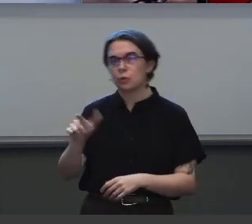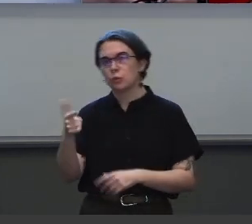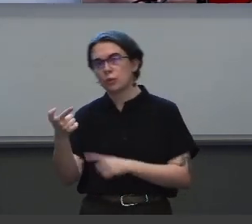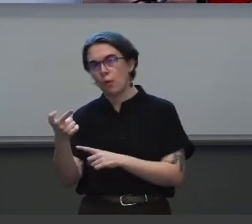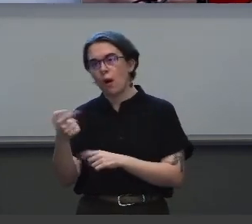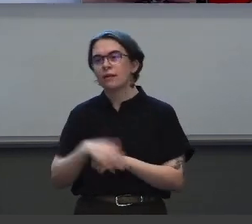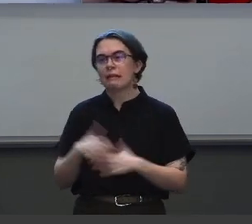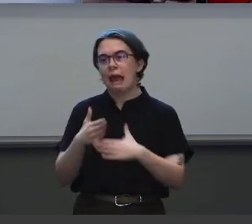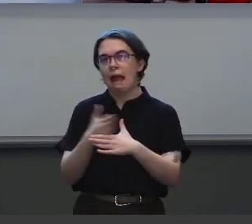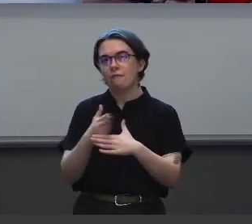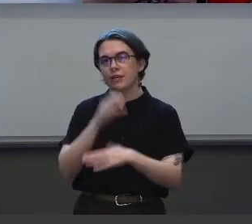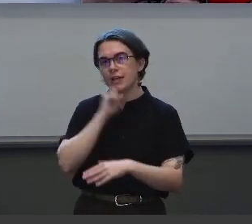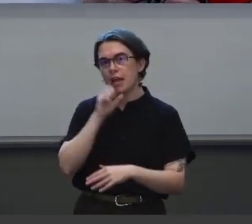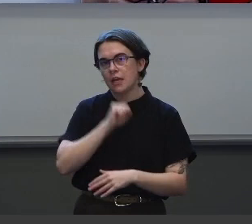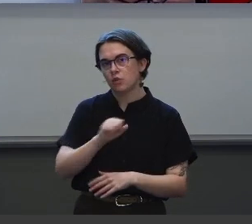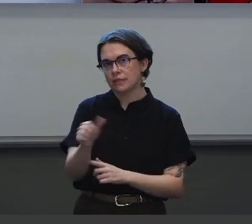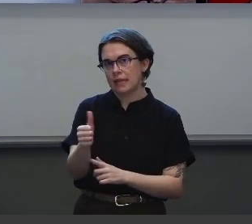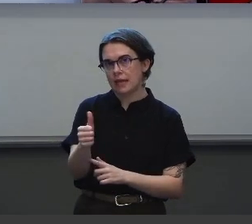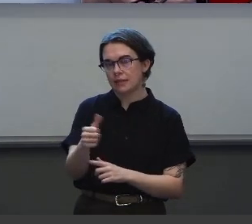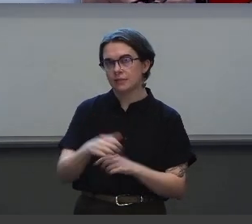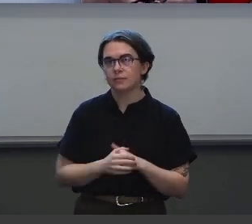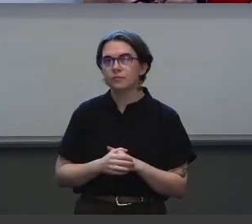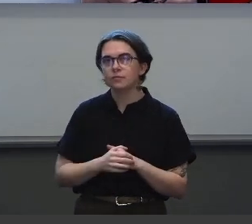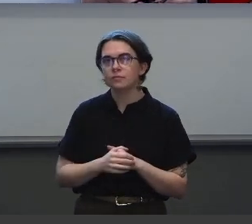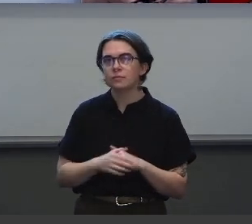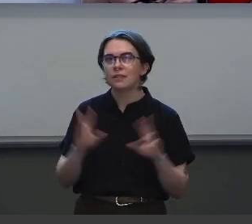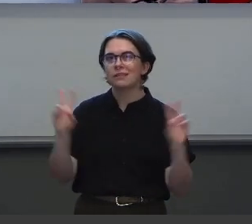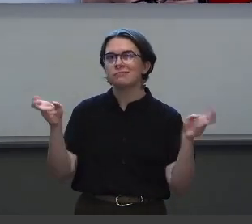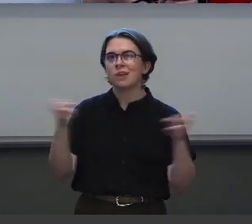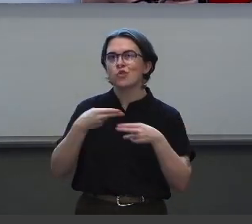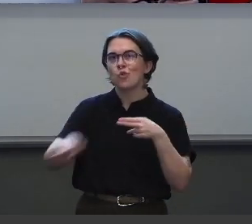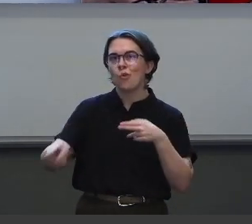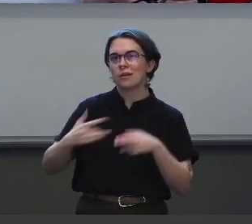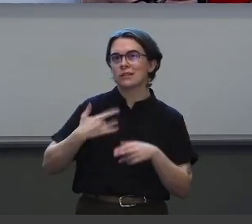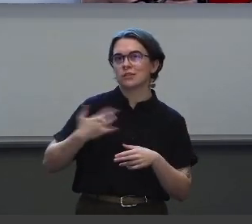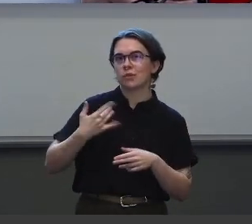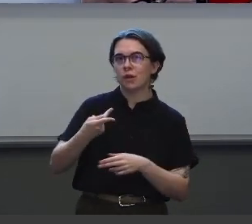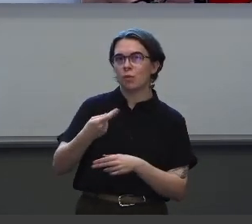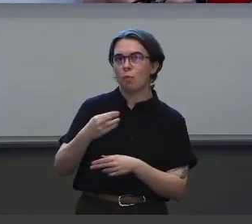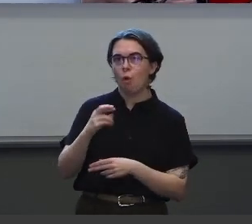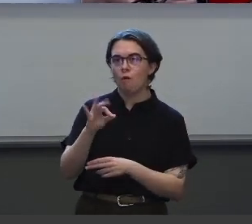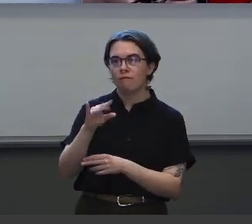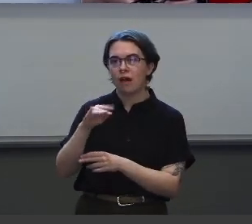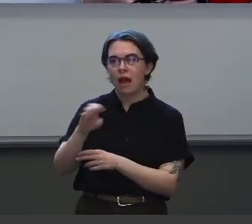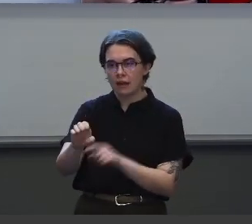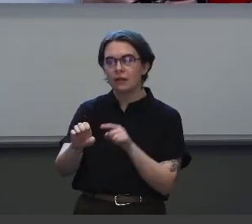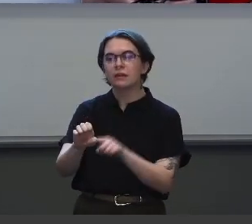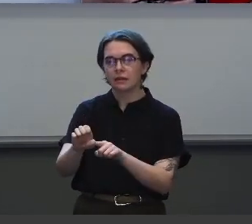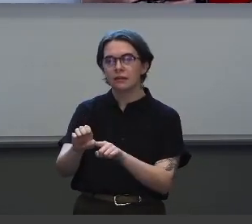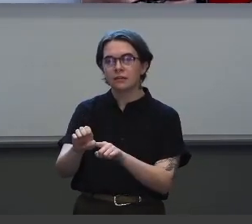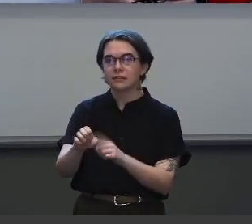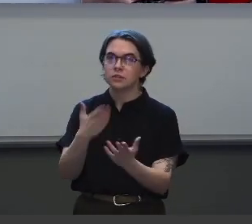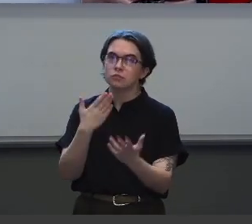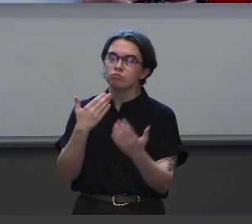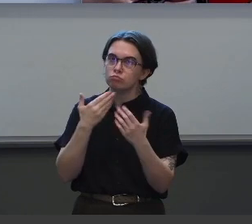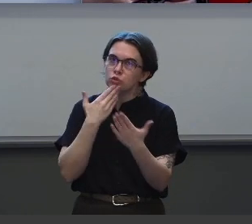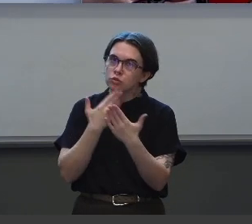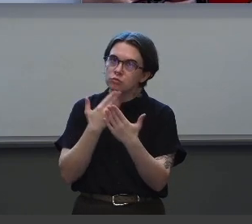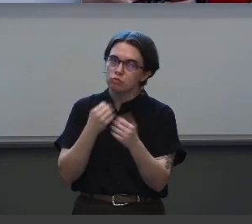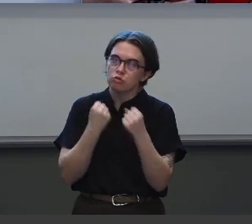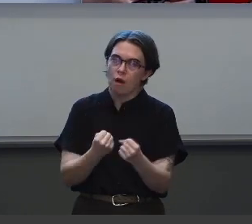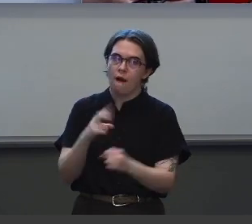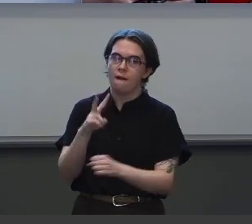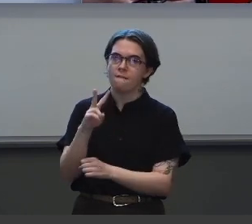years. Importantly, the short sensory profile is a very well-validated parent report measure of sensory